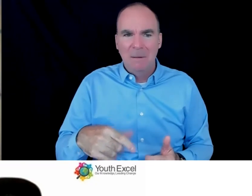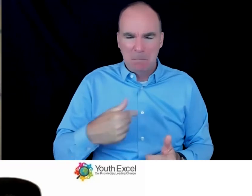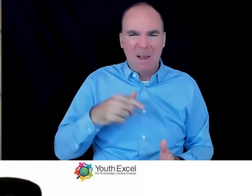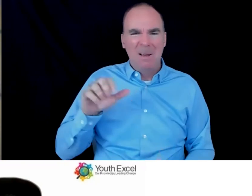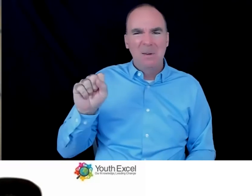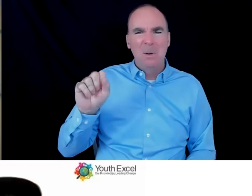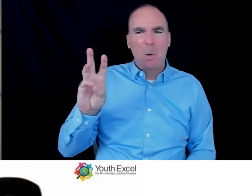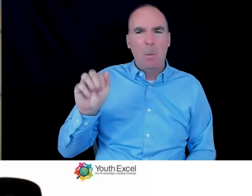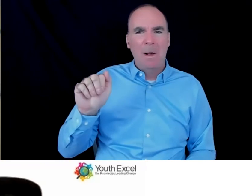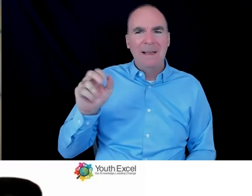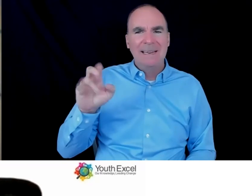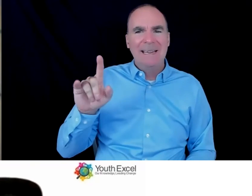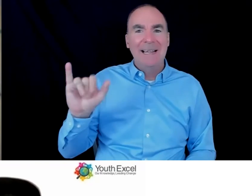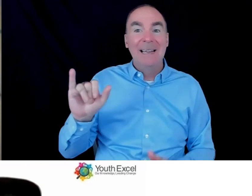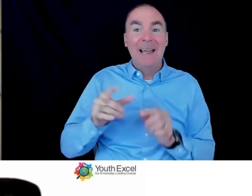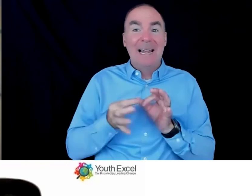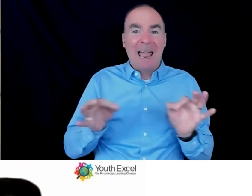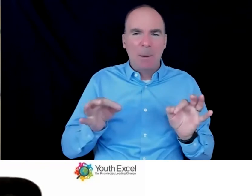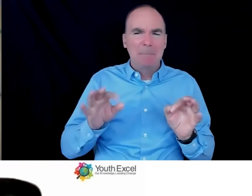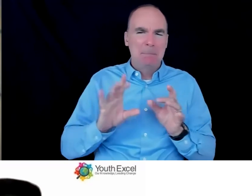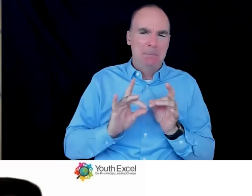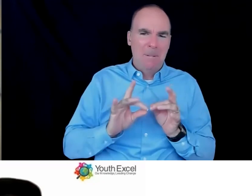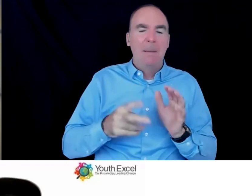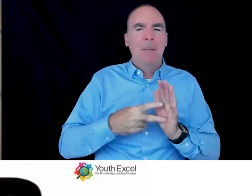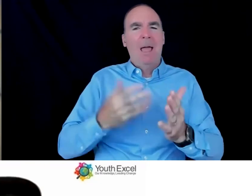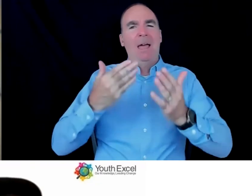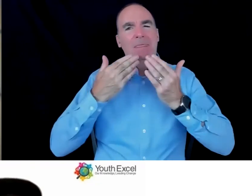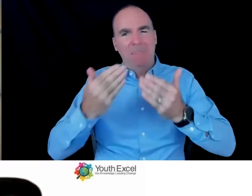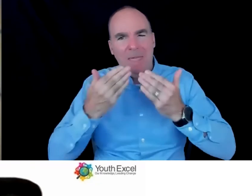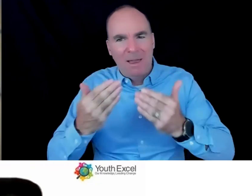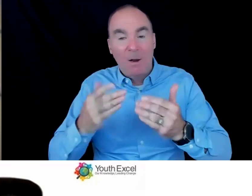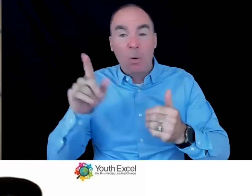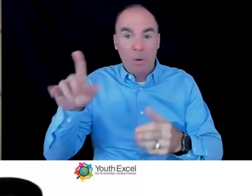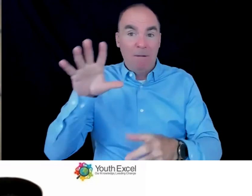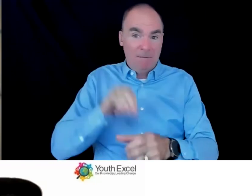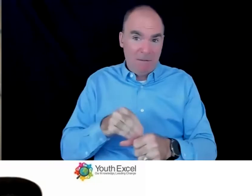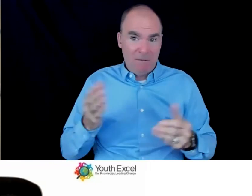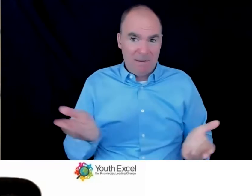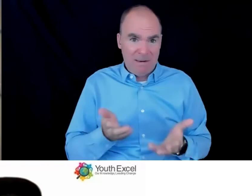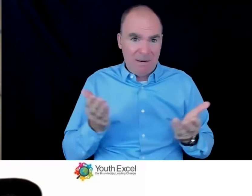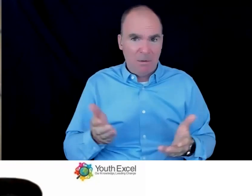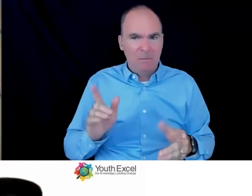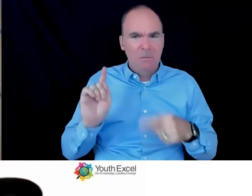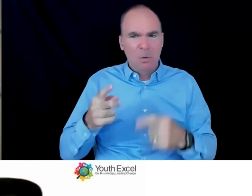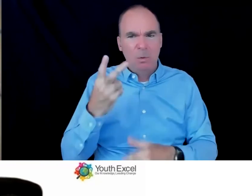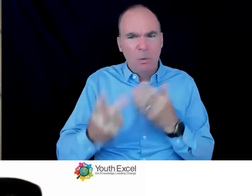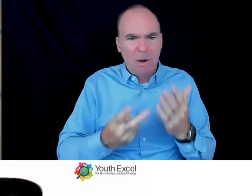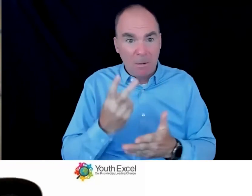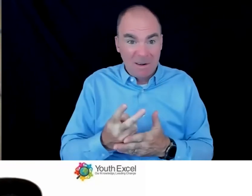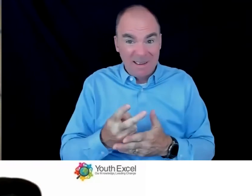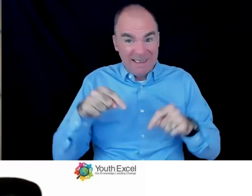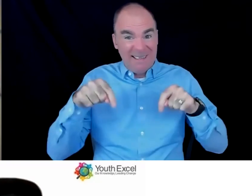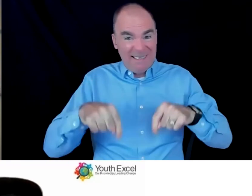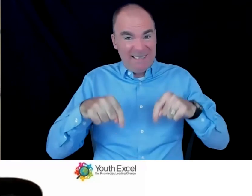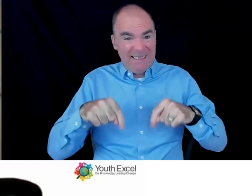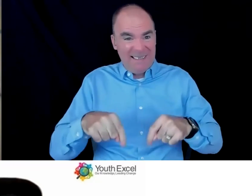meaning thank you very much for being present during the past two events, during the past 2 hours. And in this particular context, I'll